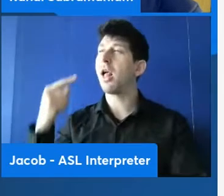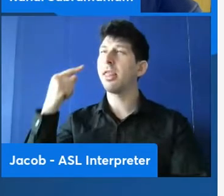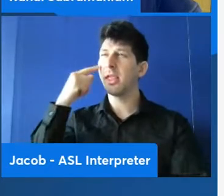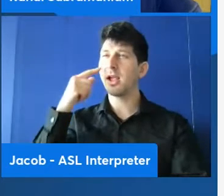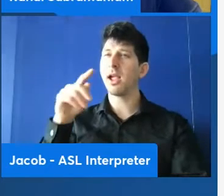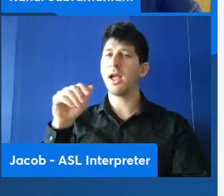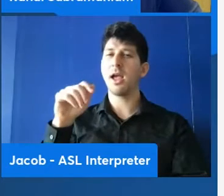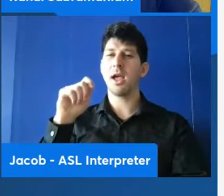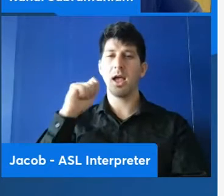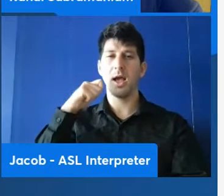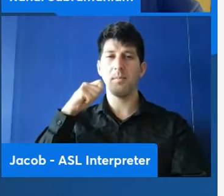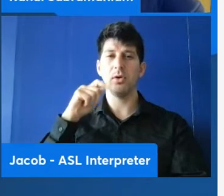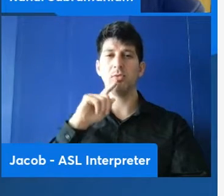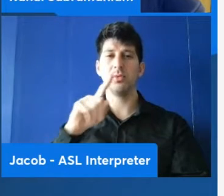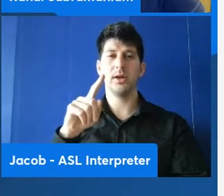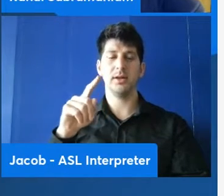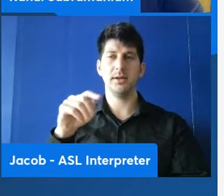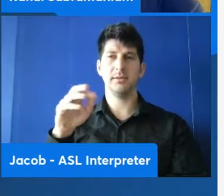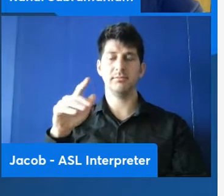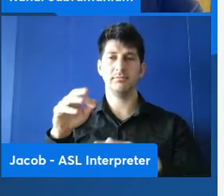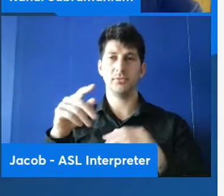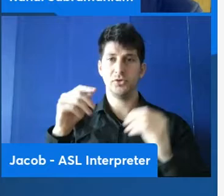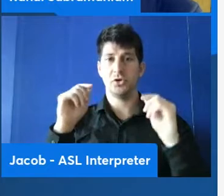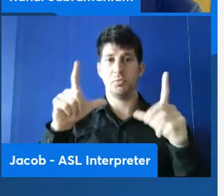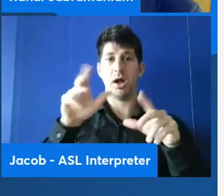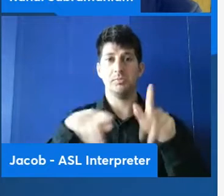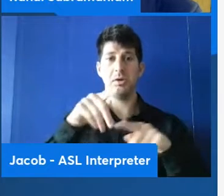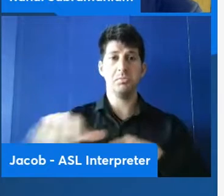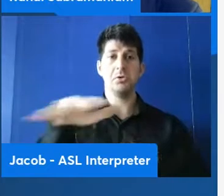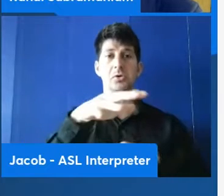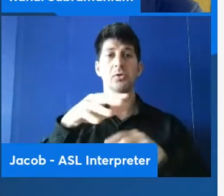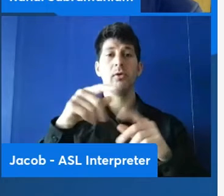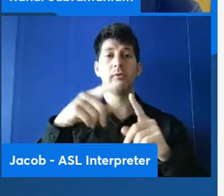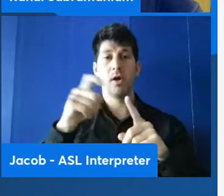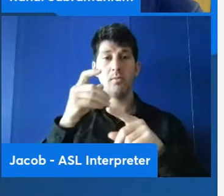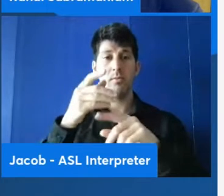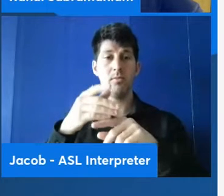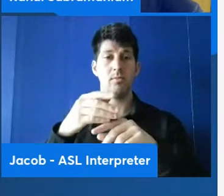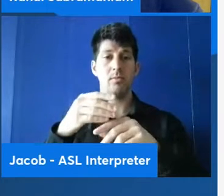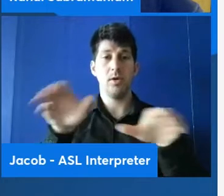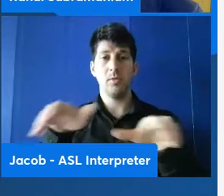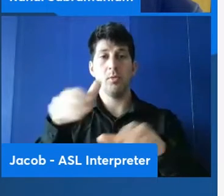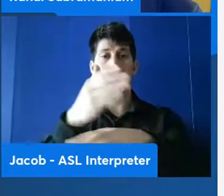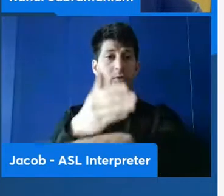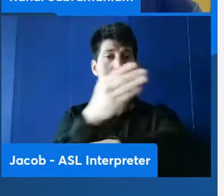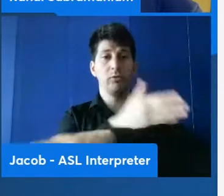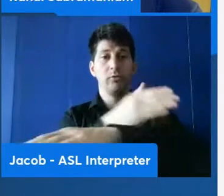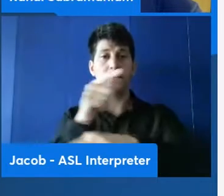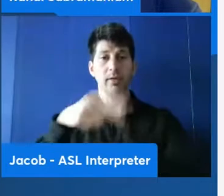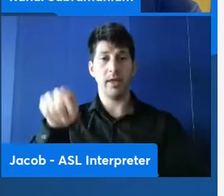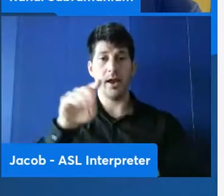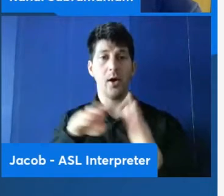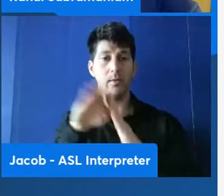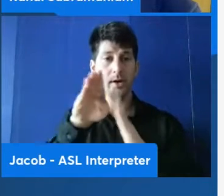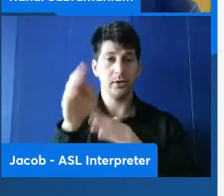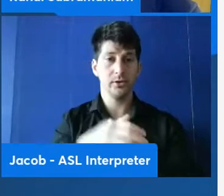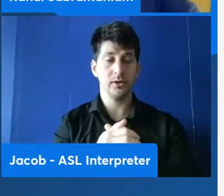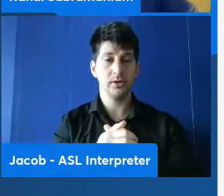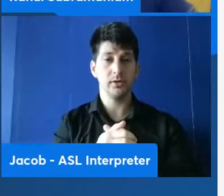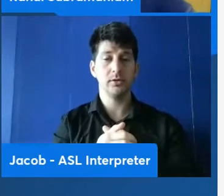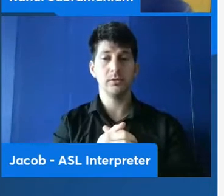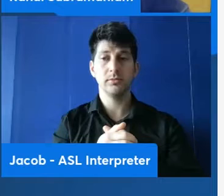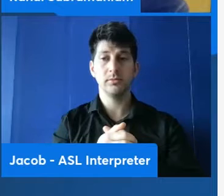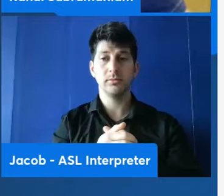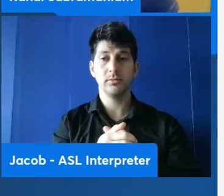kind of blew everyone away with the performance improvements that they got out of these custom chips that they built. And like you